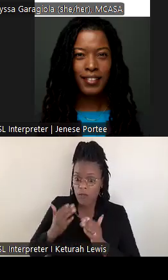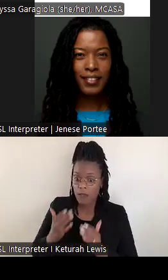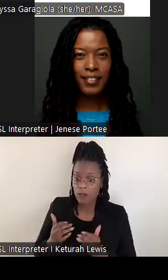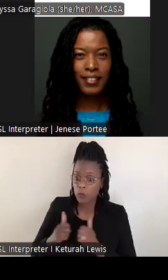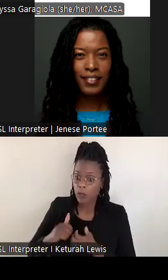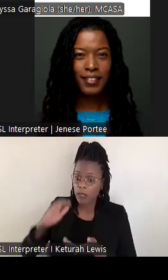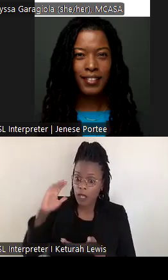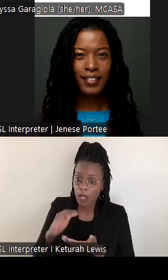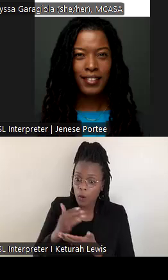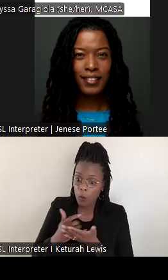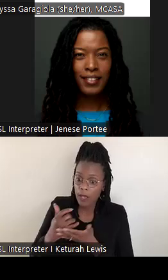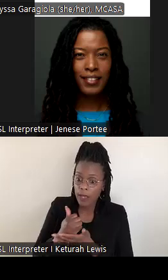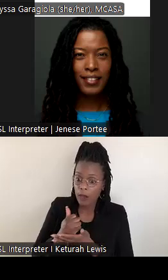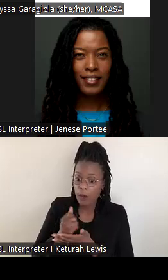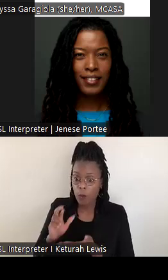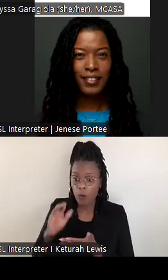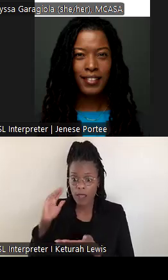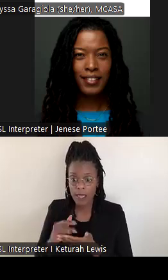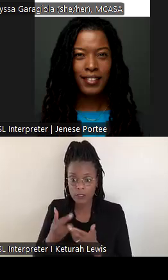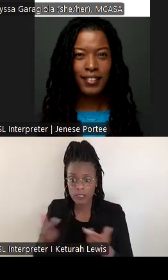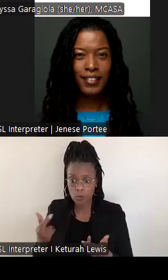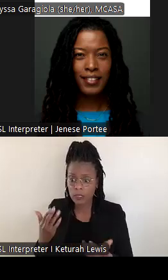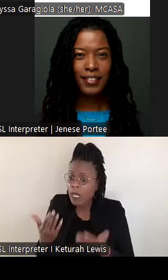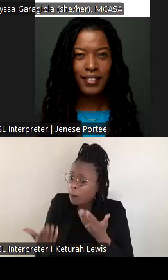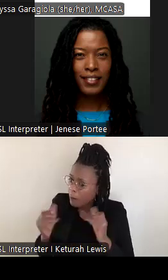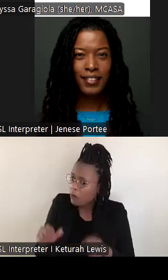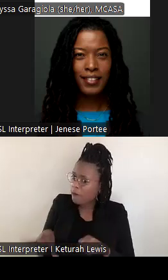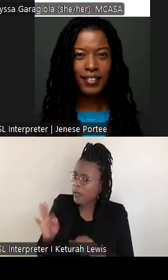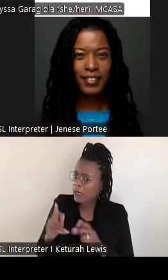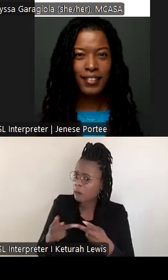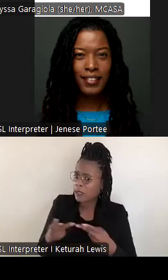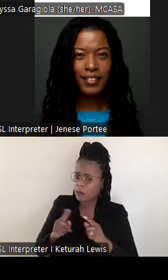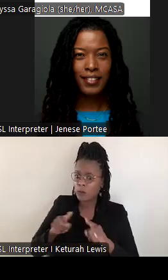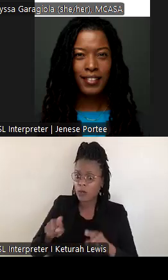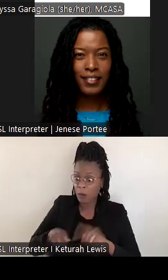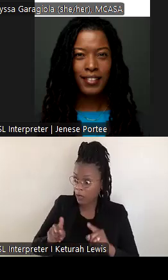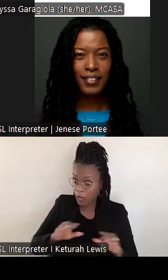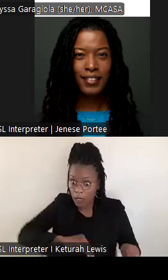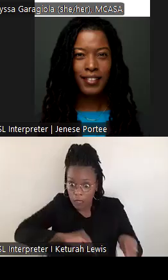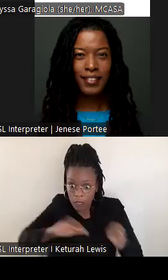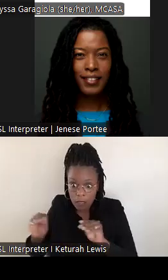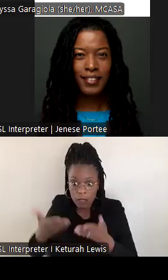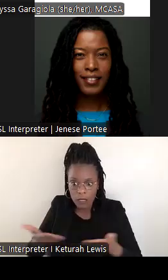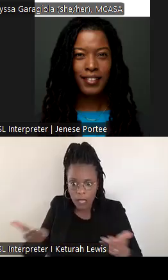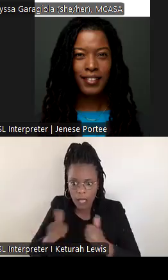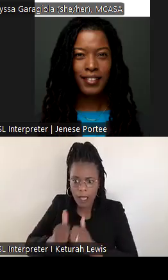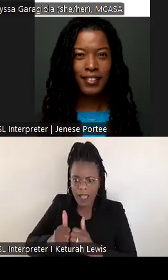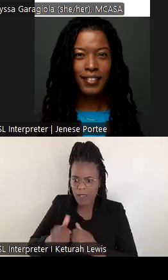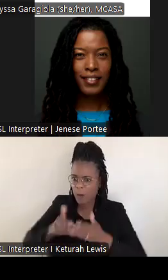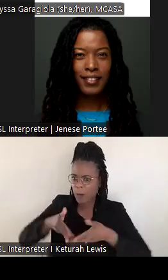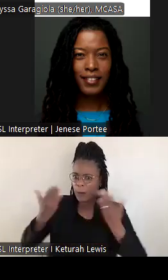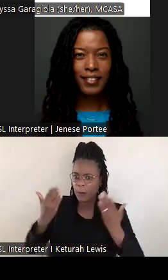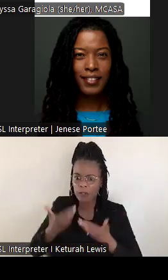resources. Even if they could find a place to go, they may not have the resources to physically move stuff. They may not have the resources